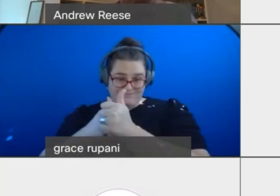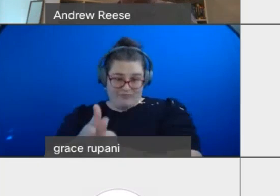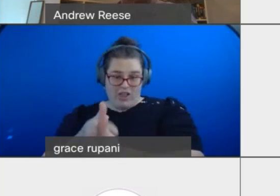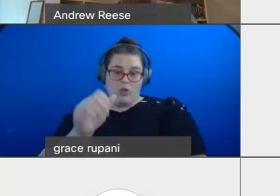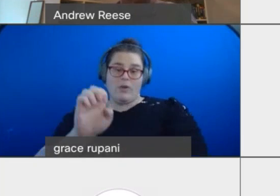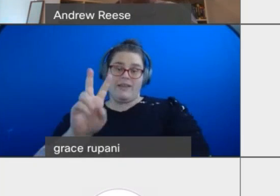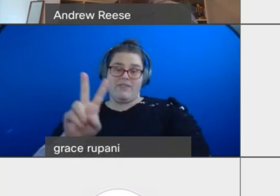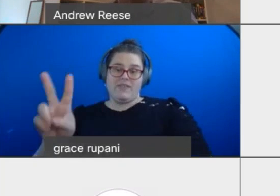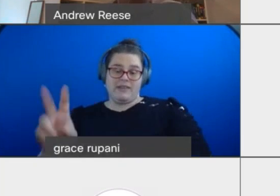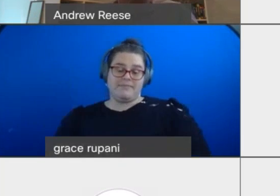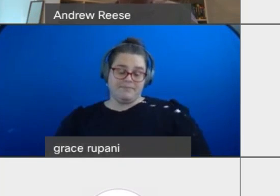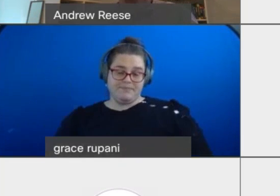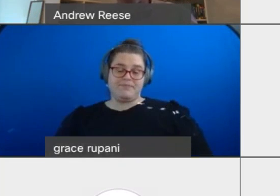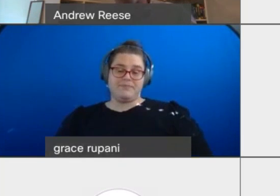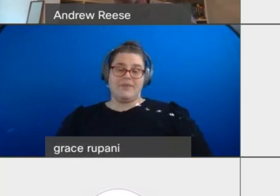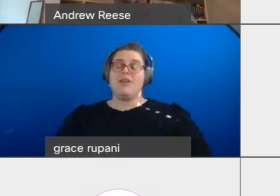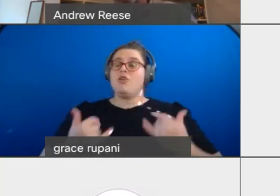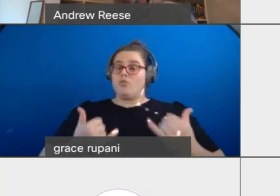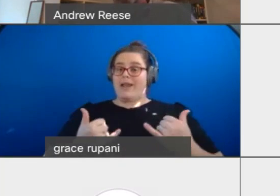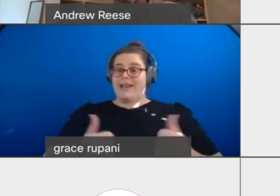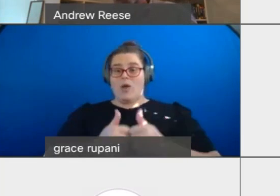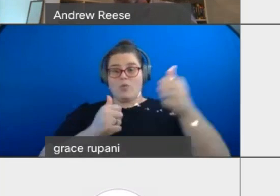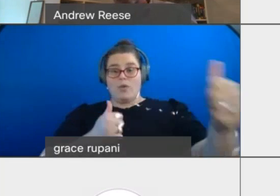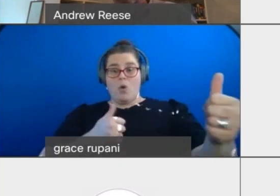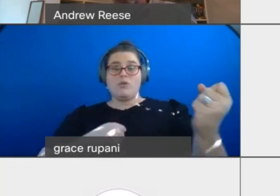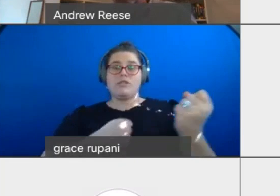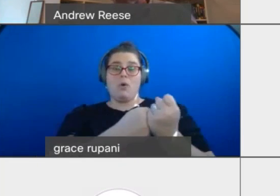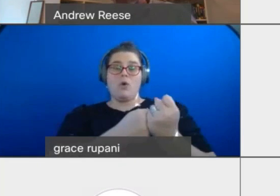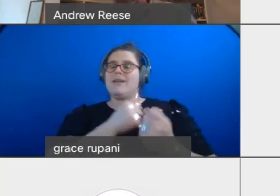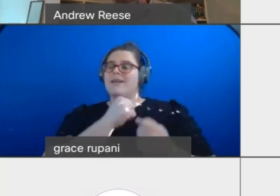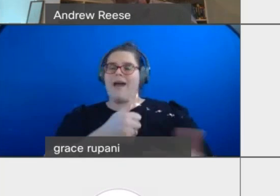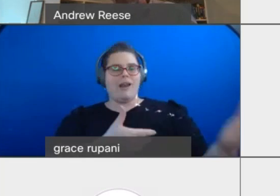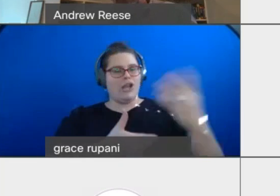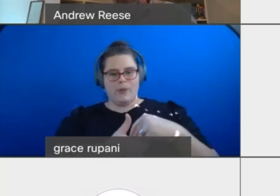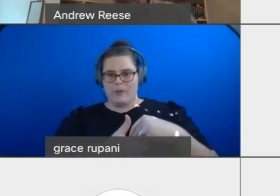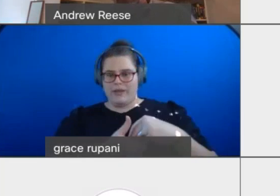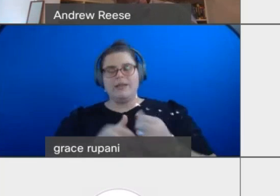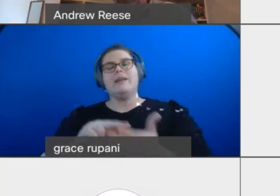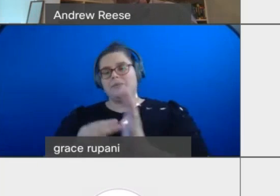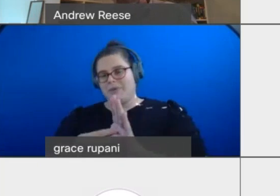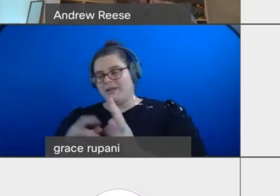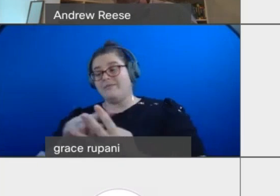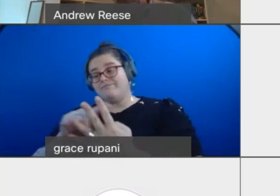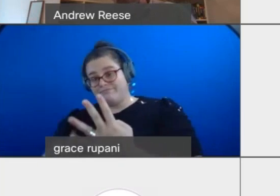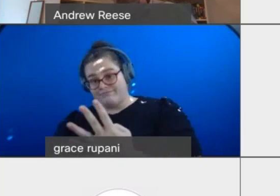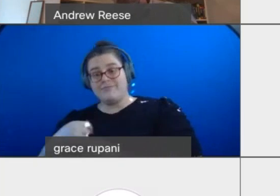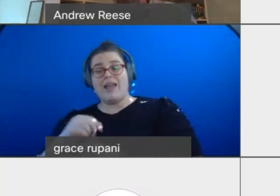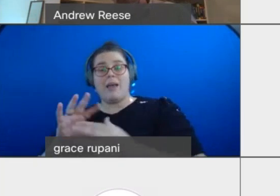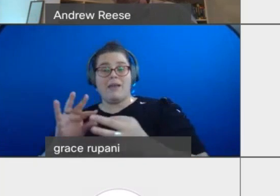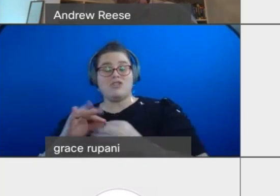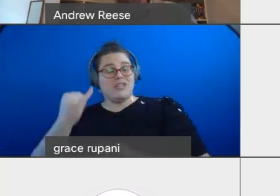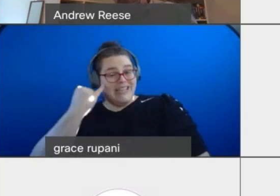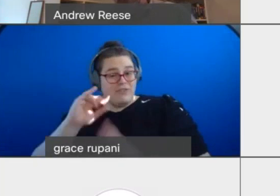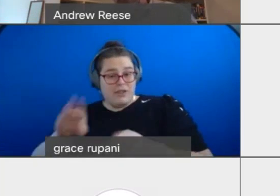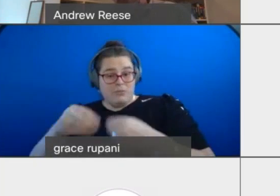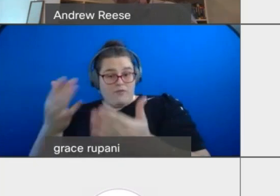does exclude remote supports or any of those services I have mentioned that are provided remotely.